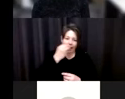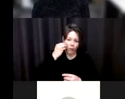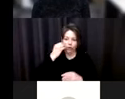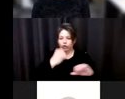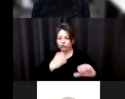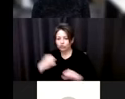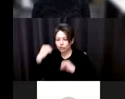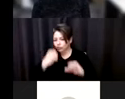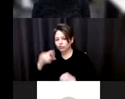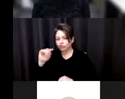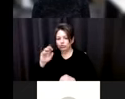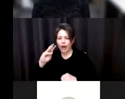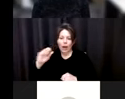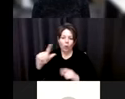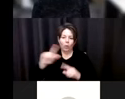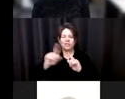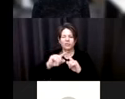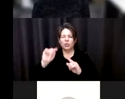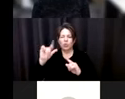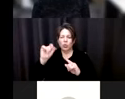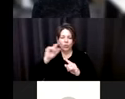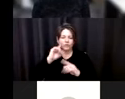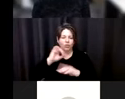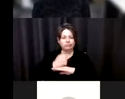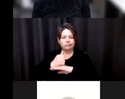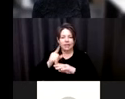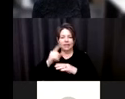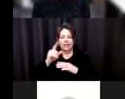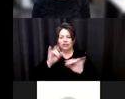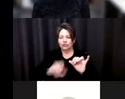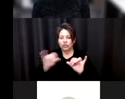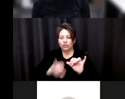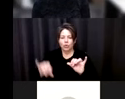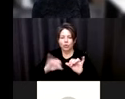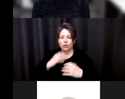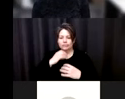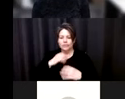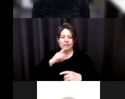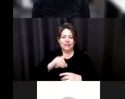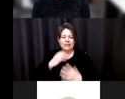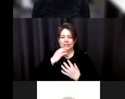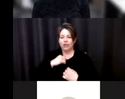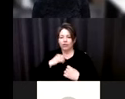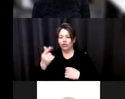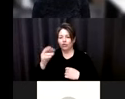tools to create these sort of rituals. This is Sacred Grove 2.